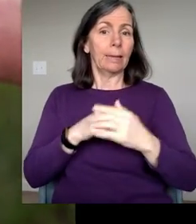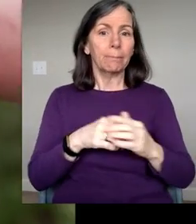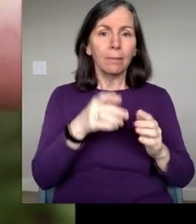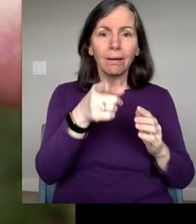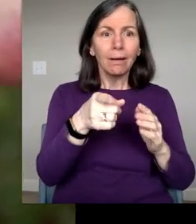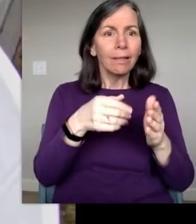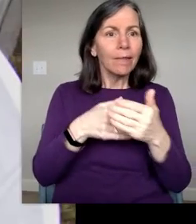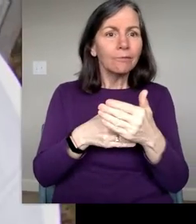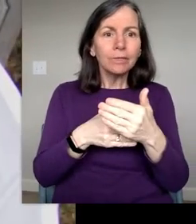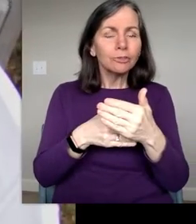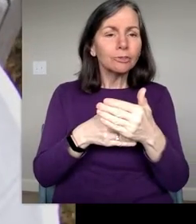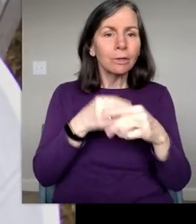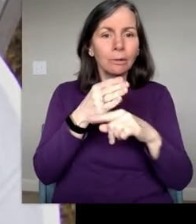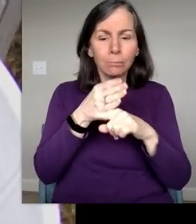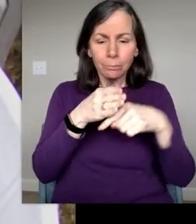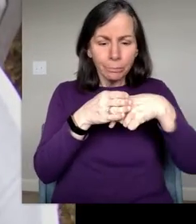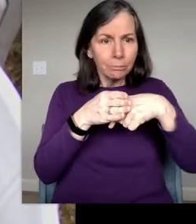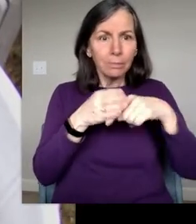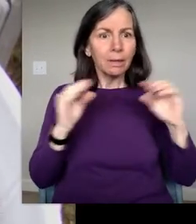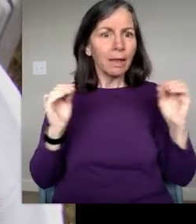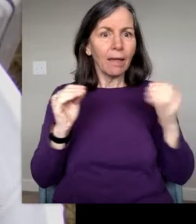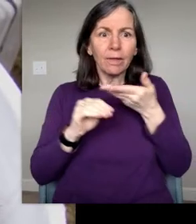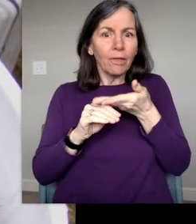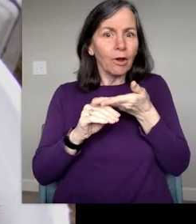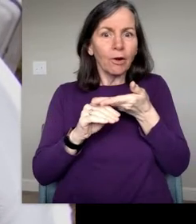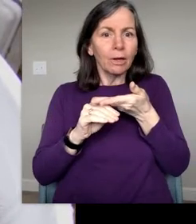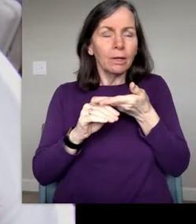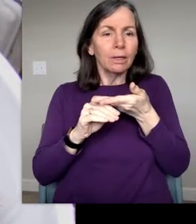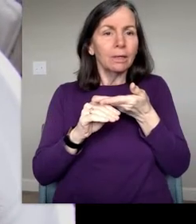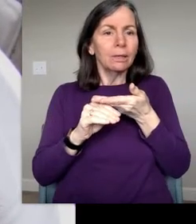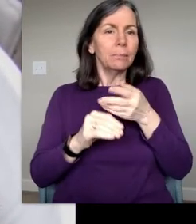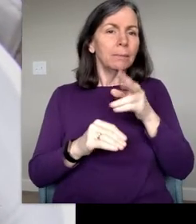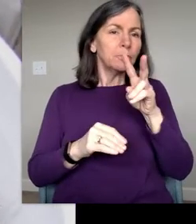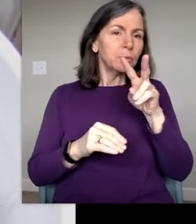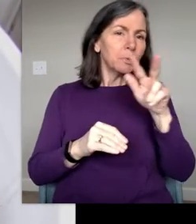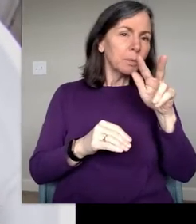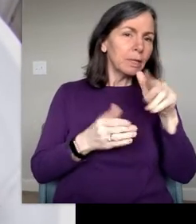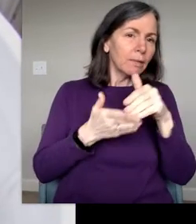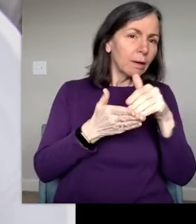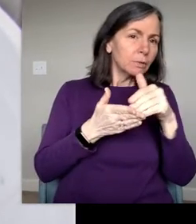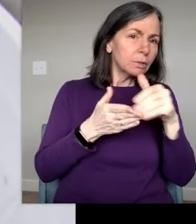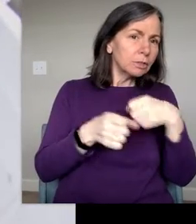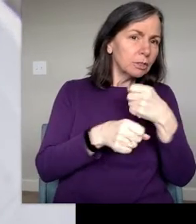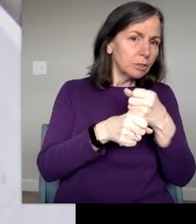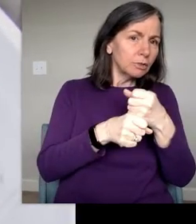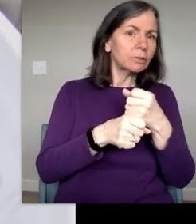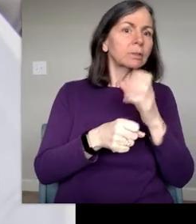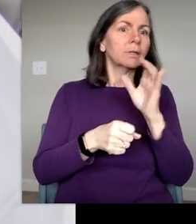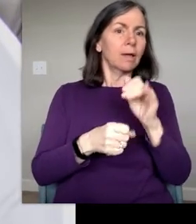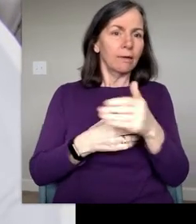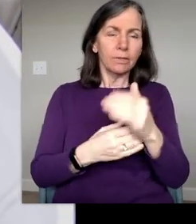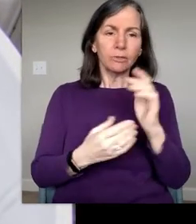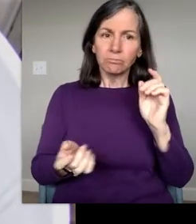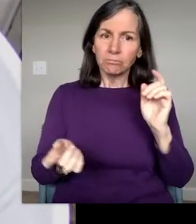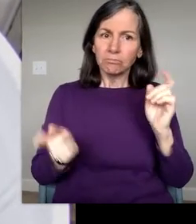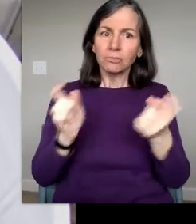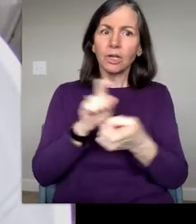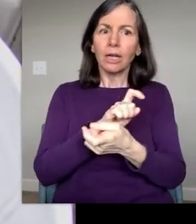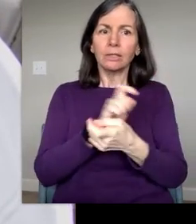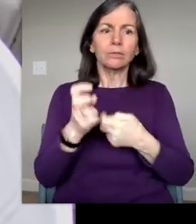In just a few thousand years, these fish underwent a dramatic skeletal change, completely losing their